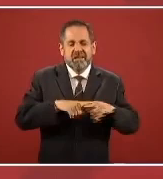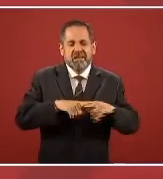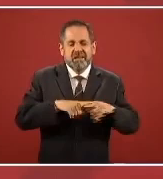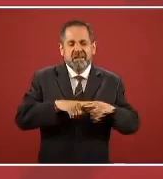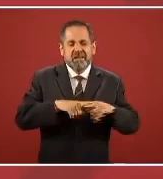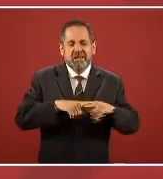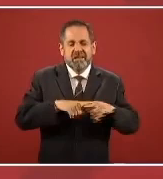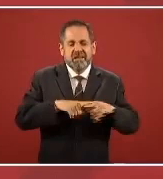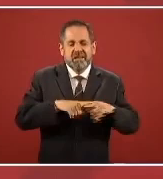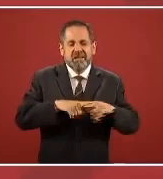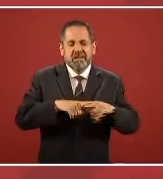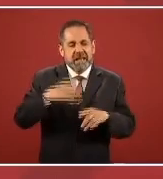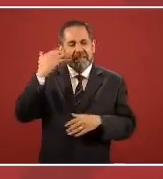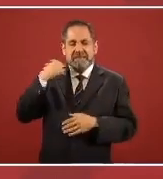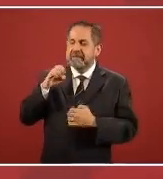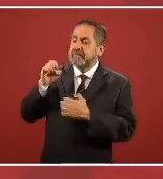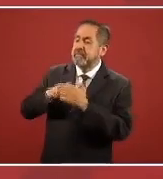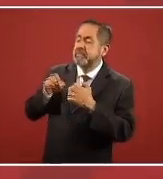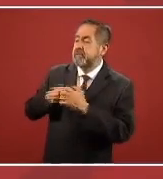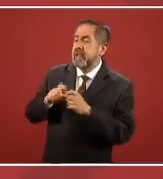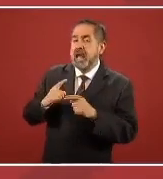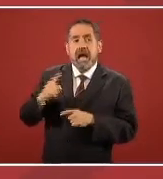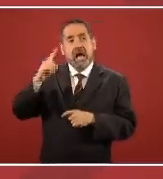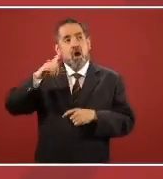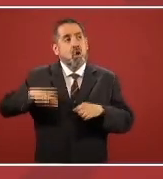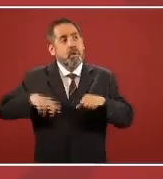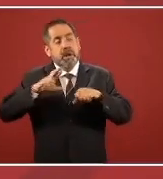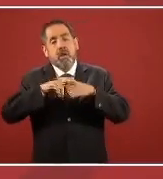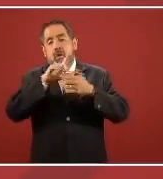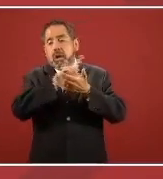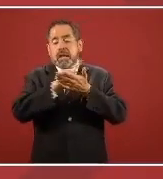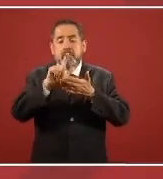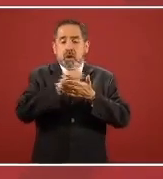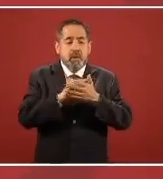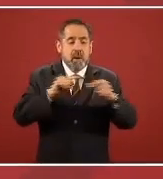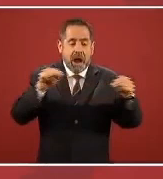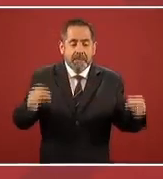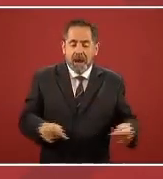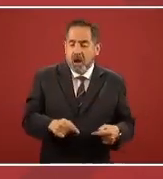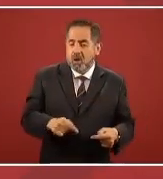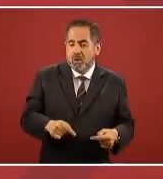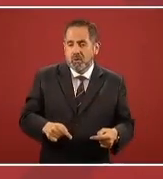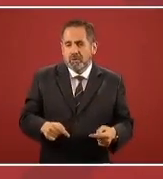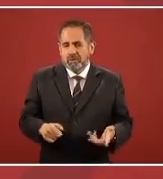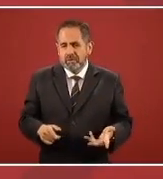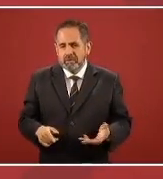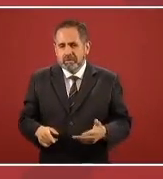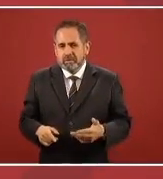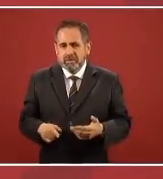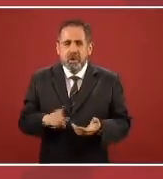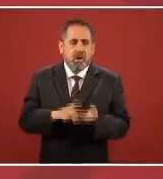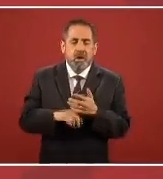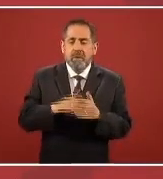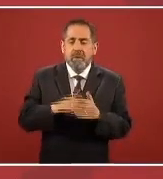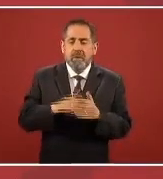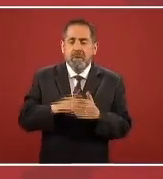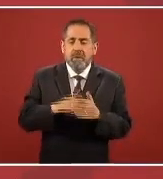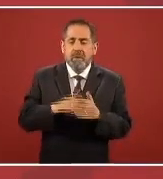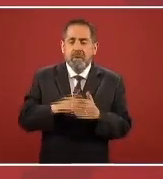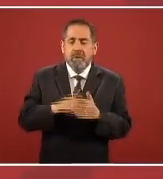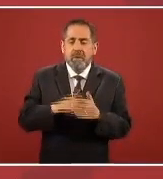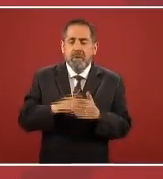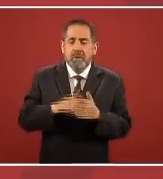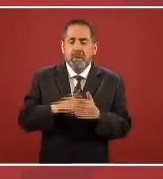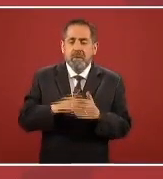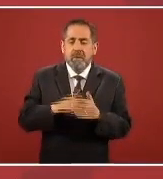or would have us believe. ¿De qué problema? Eran los agentes de tránsito.